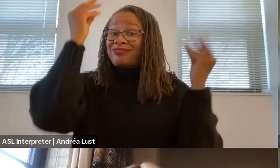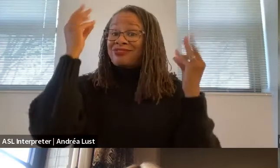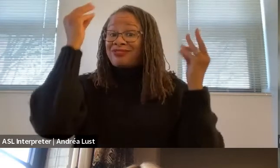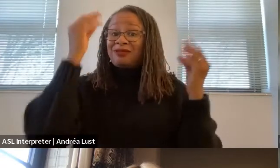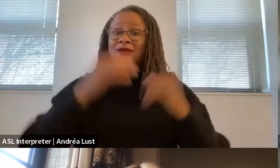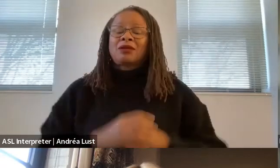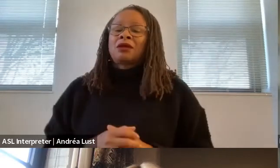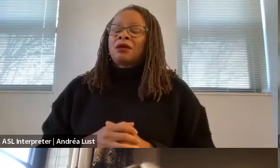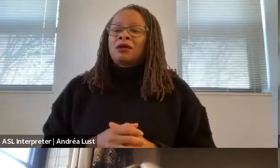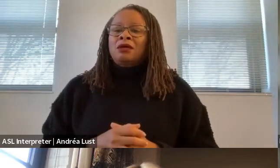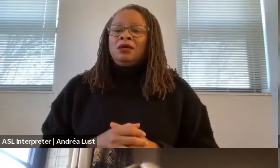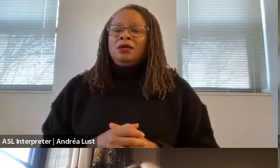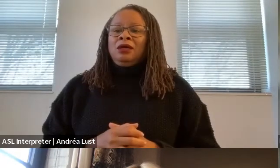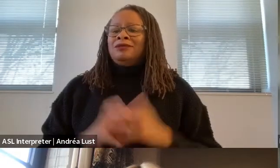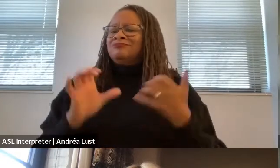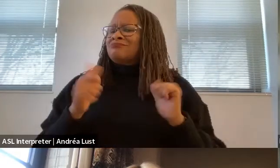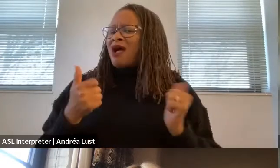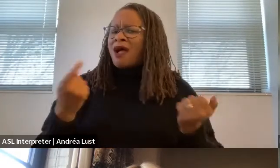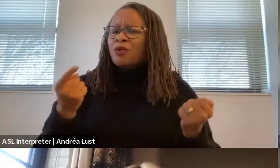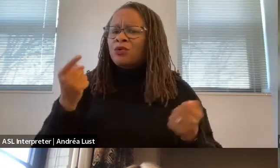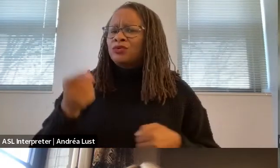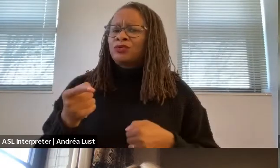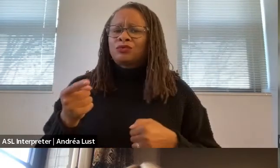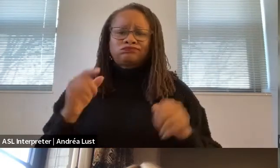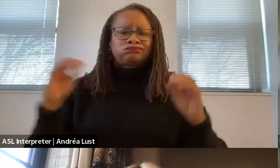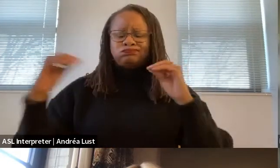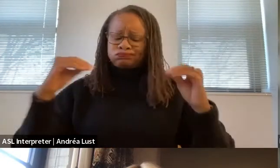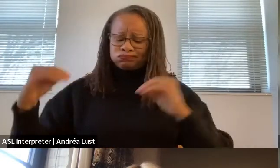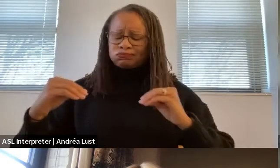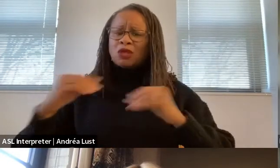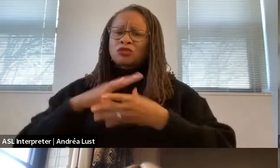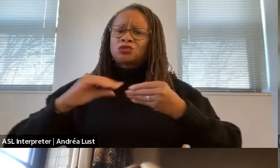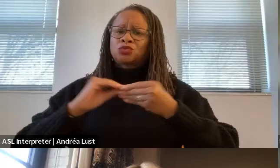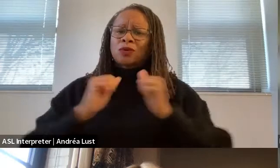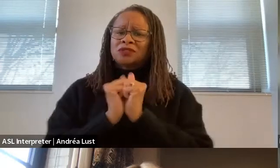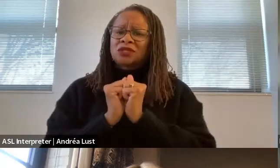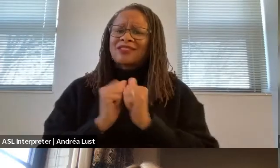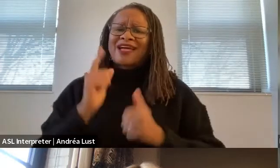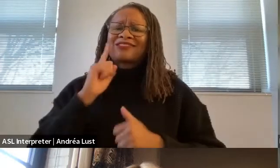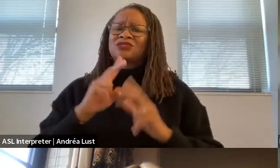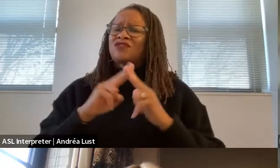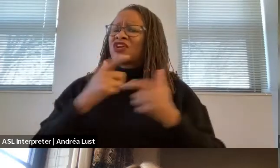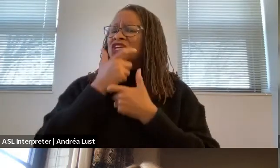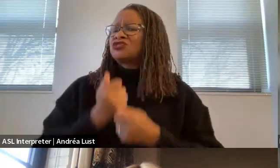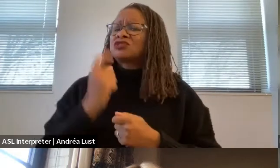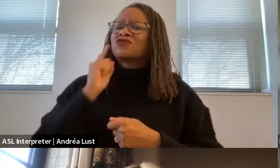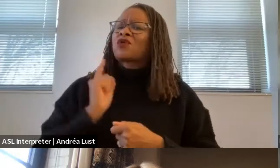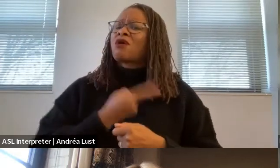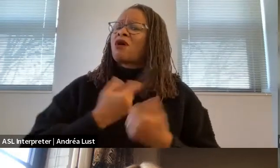of how you were going to put the story together, I think that would be really interesting for our